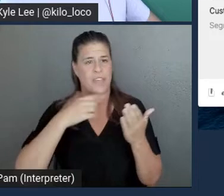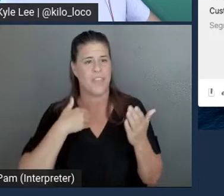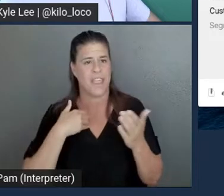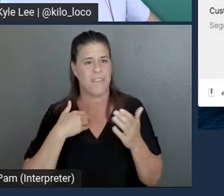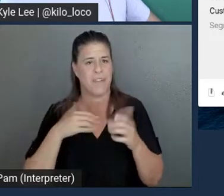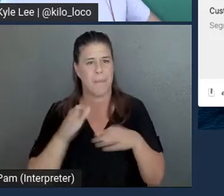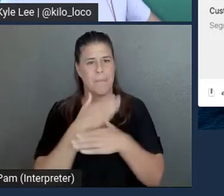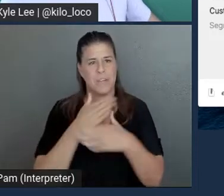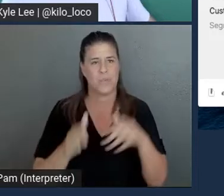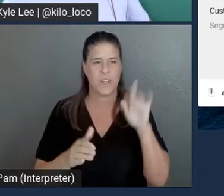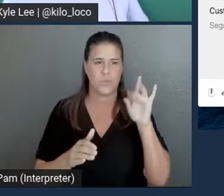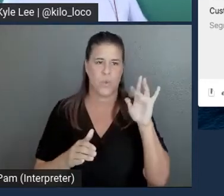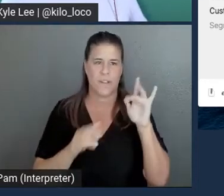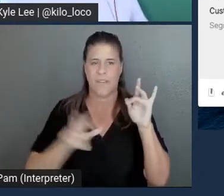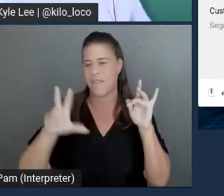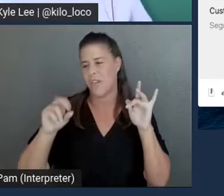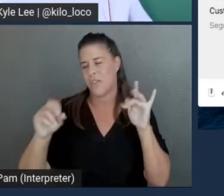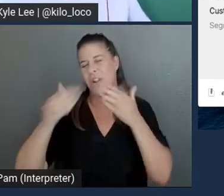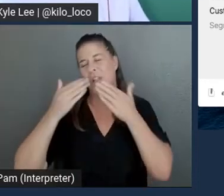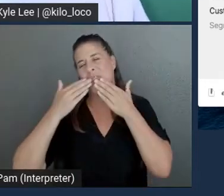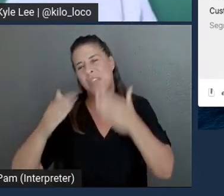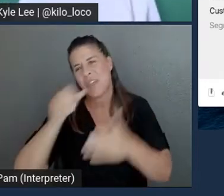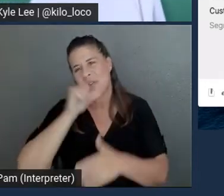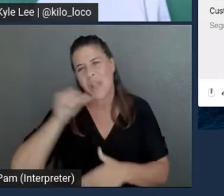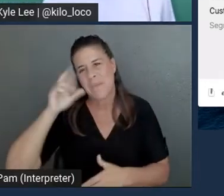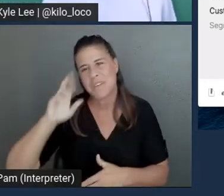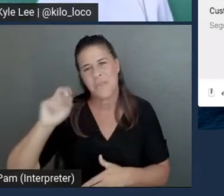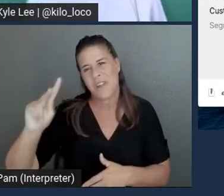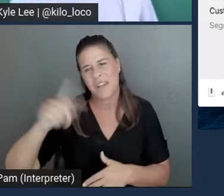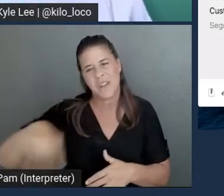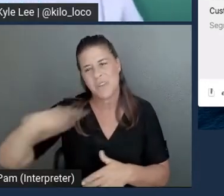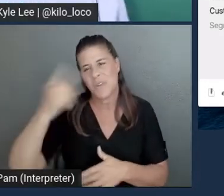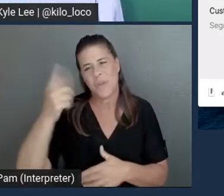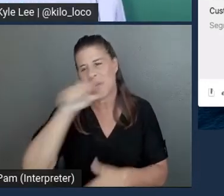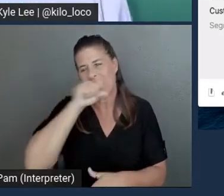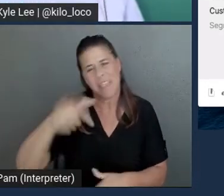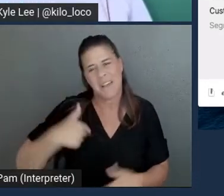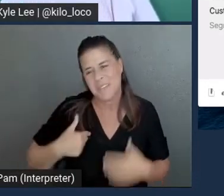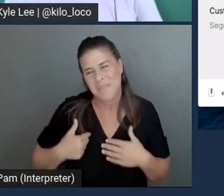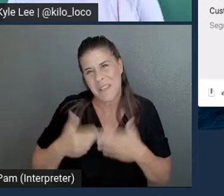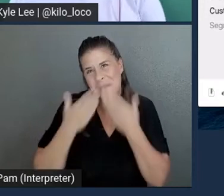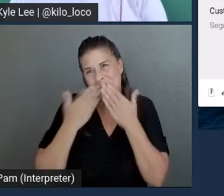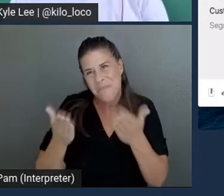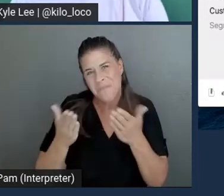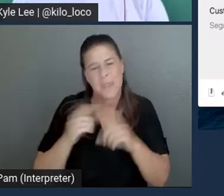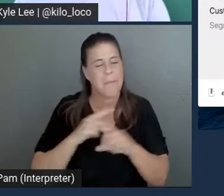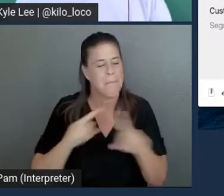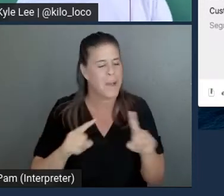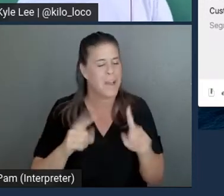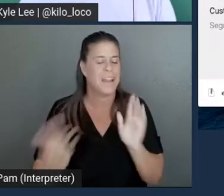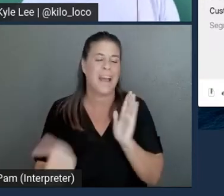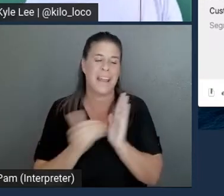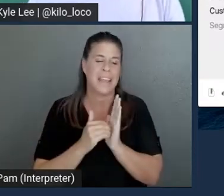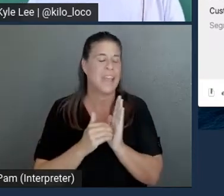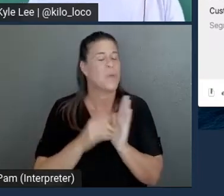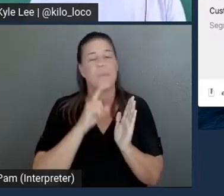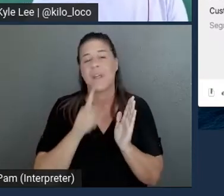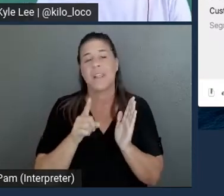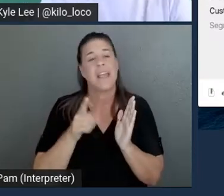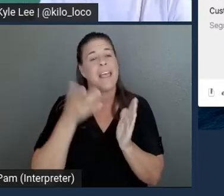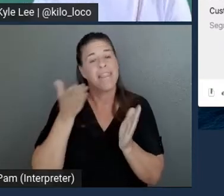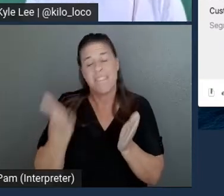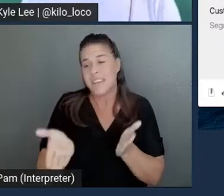and 30. So thank you, Amazon Rekognition. You're the only one that loves me. But in essence,